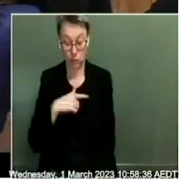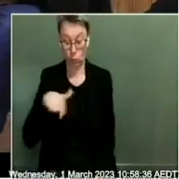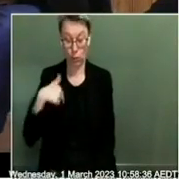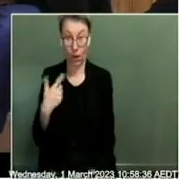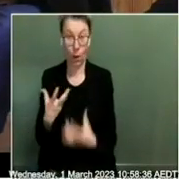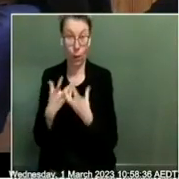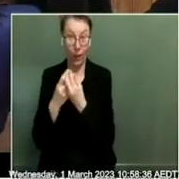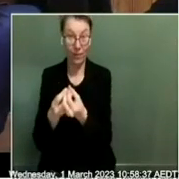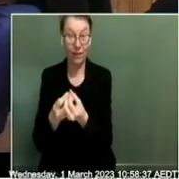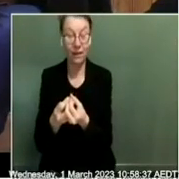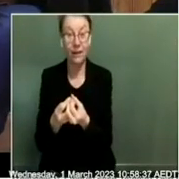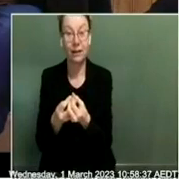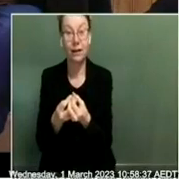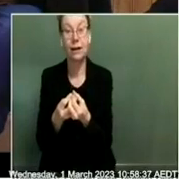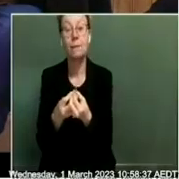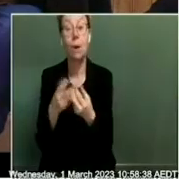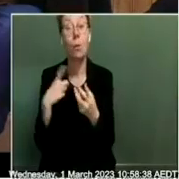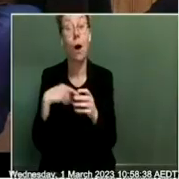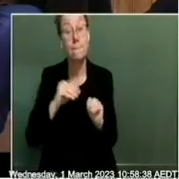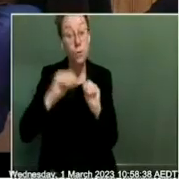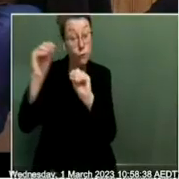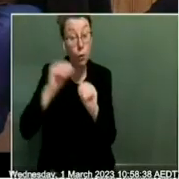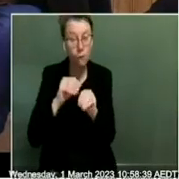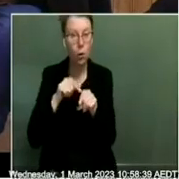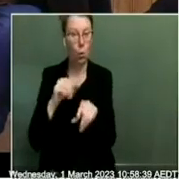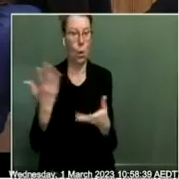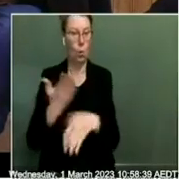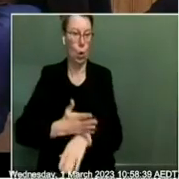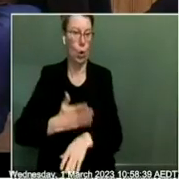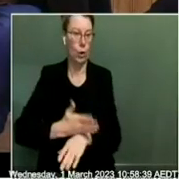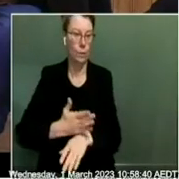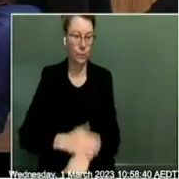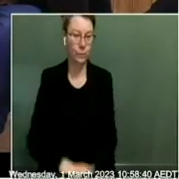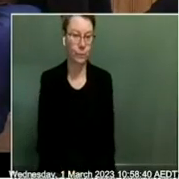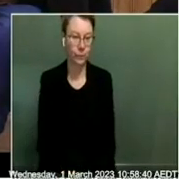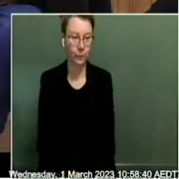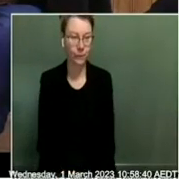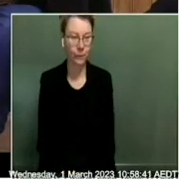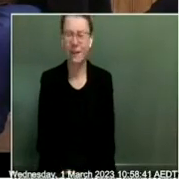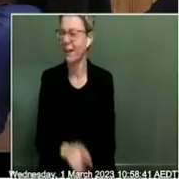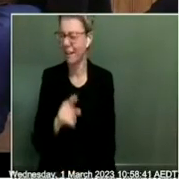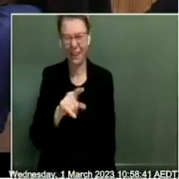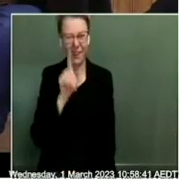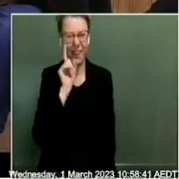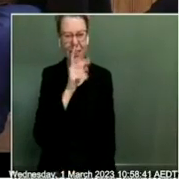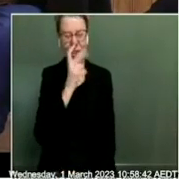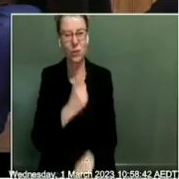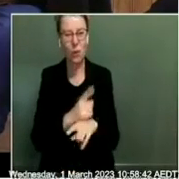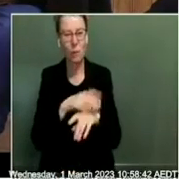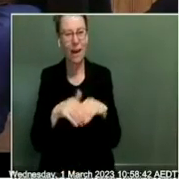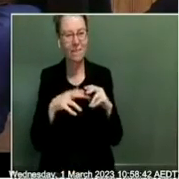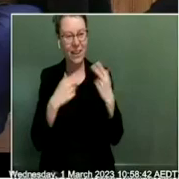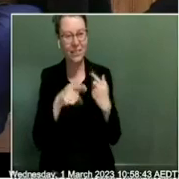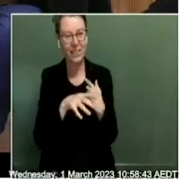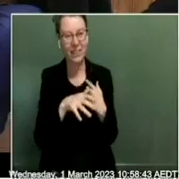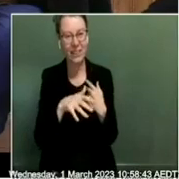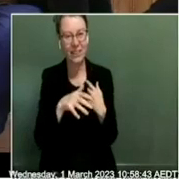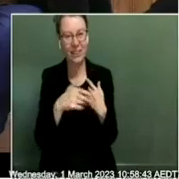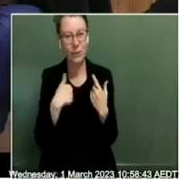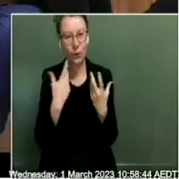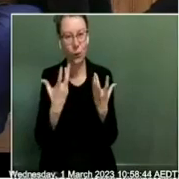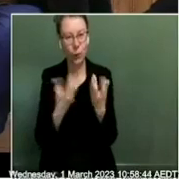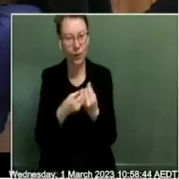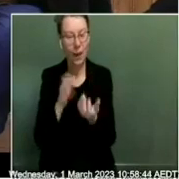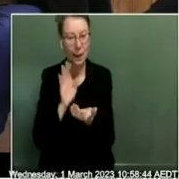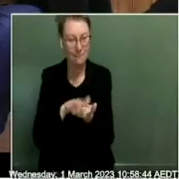and we were always with our family. We were talking about that last night, how we were with Mum and Gran and Uncle Ronnie and